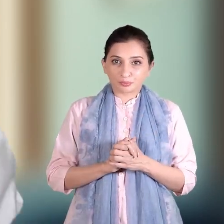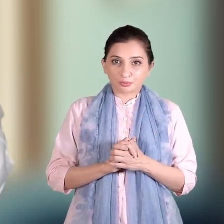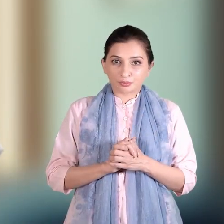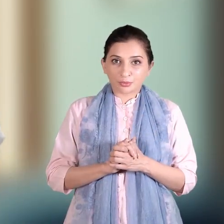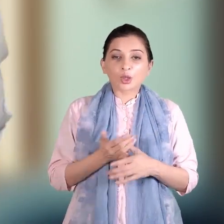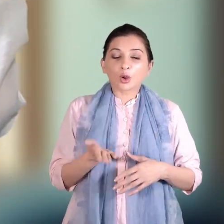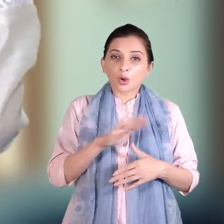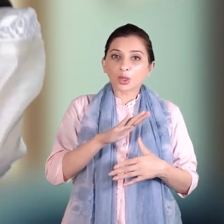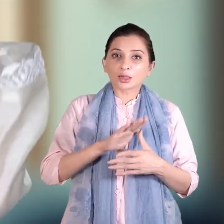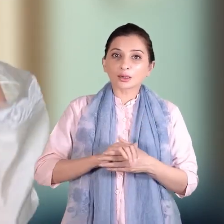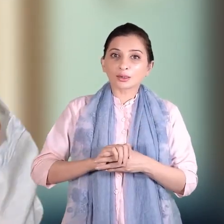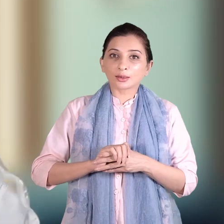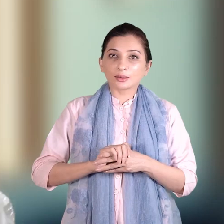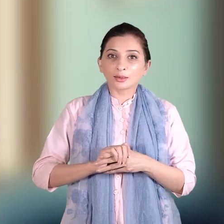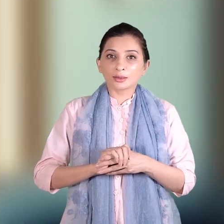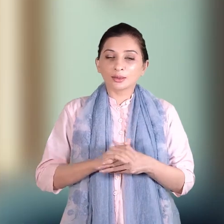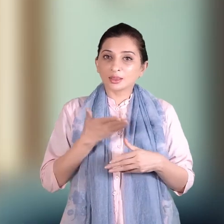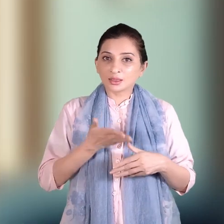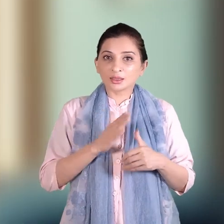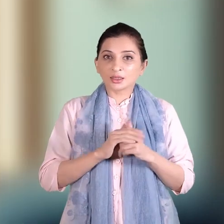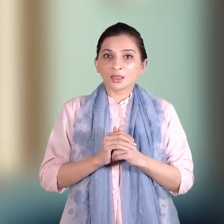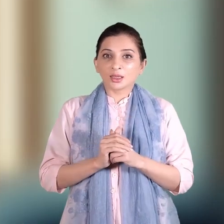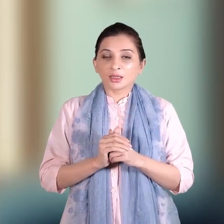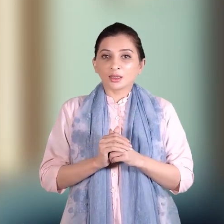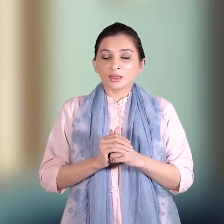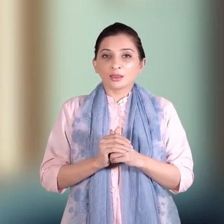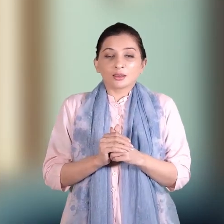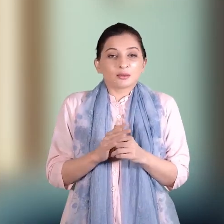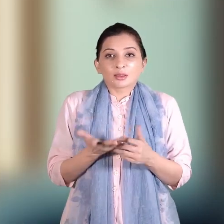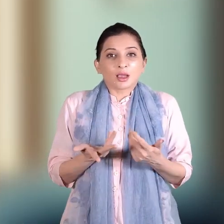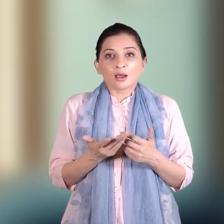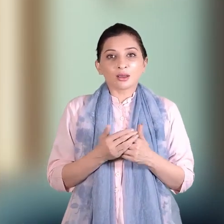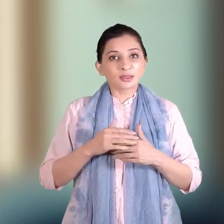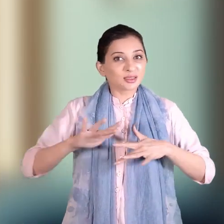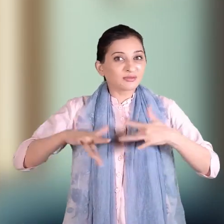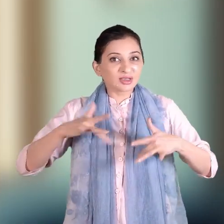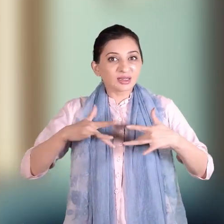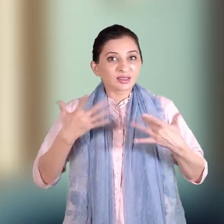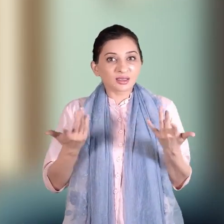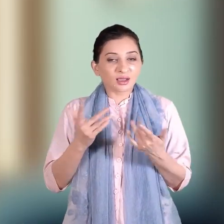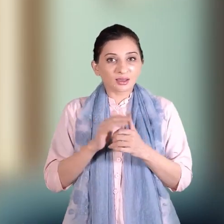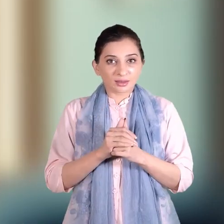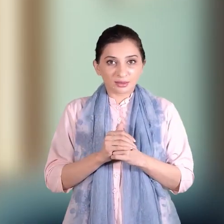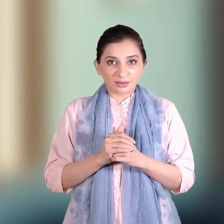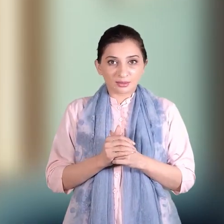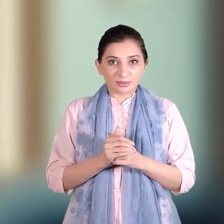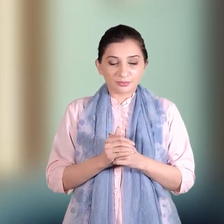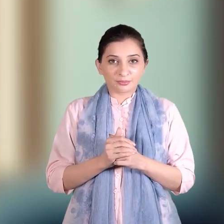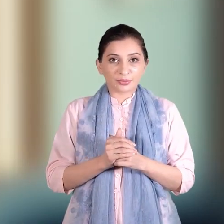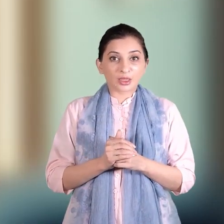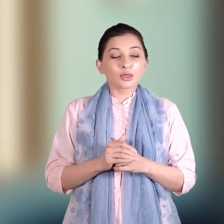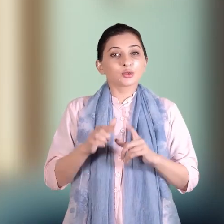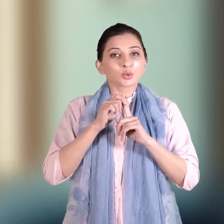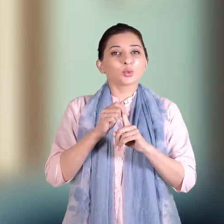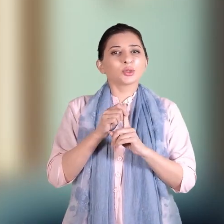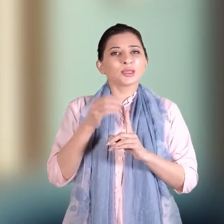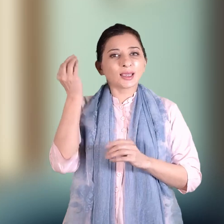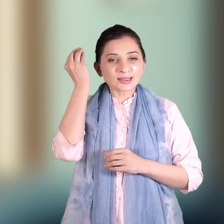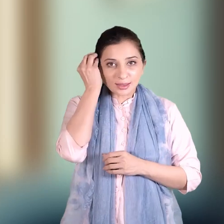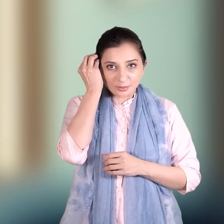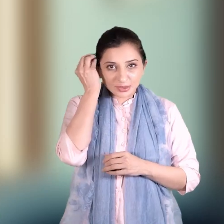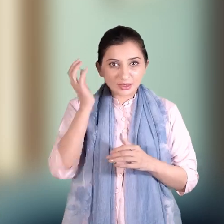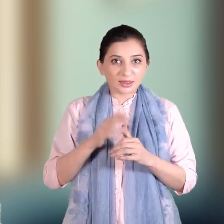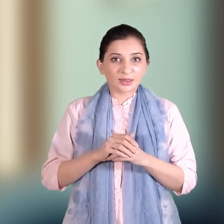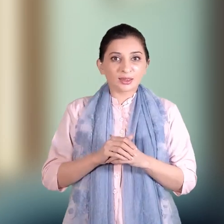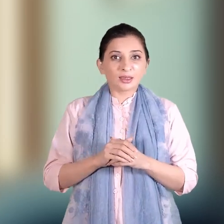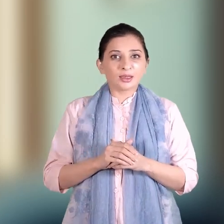sleep. And this particular instance, it's important to realize here that it's very